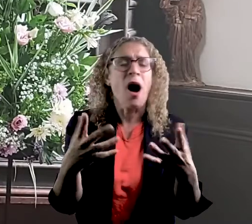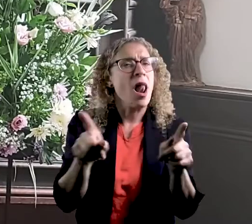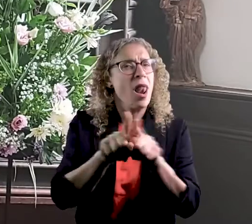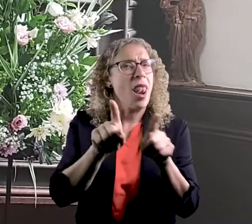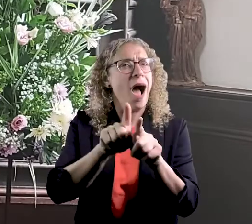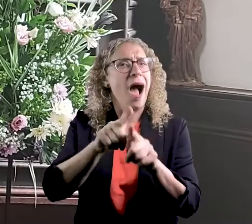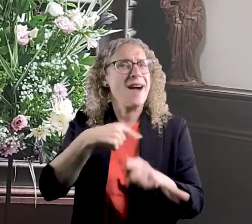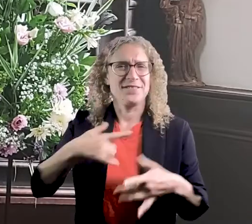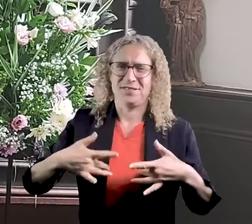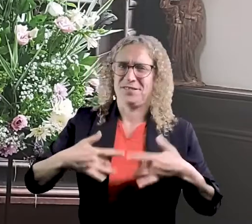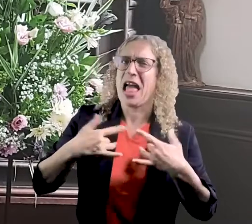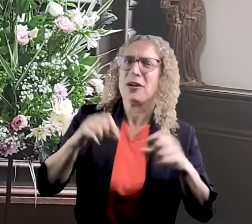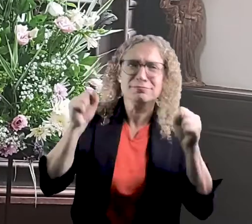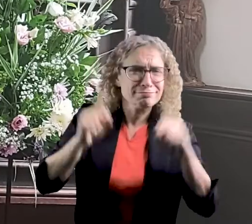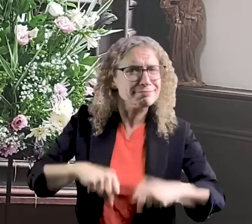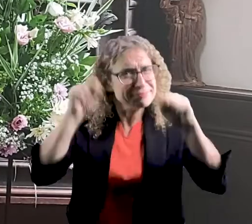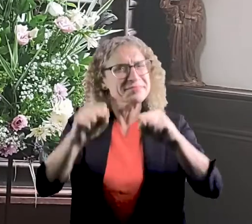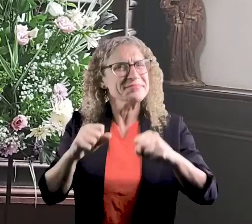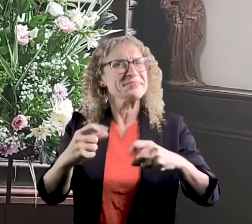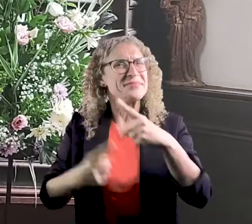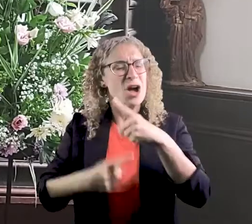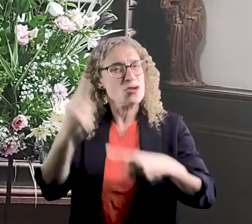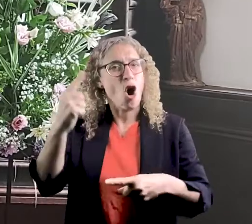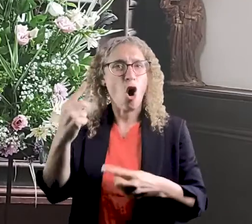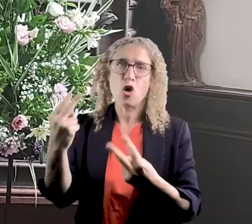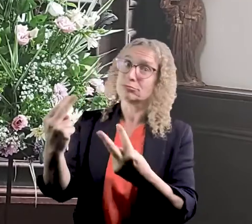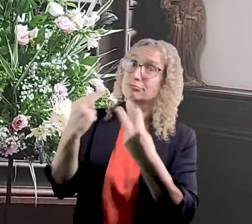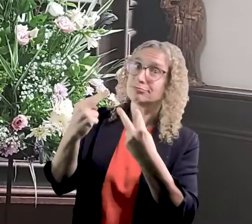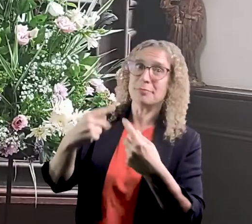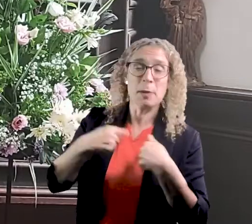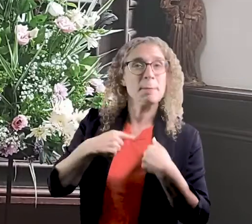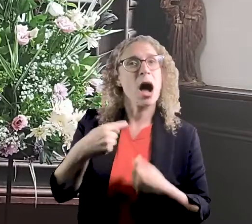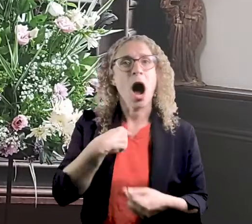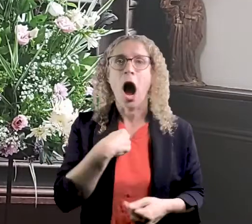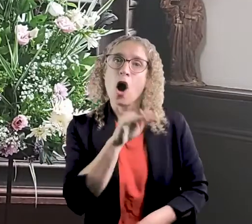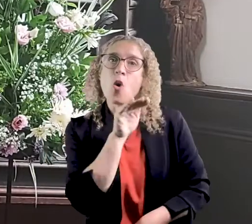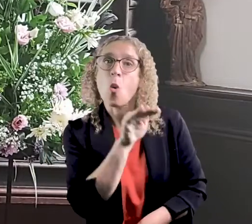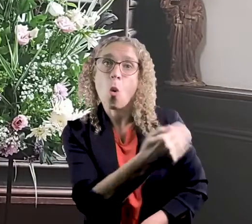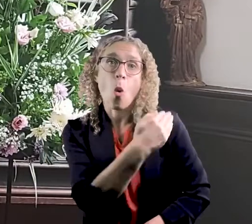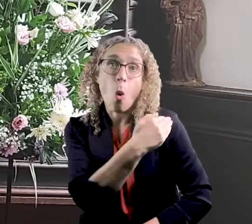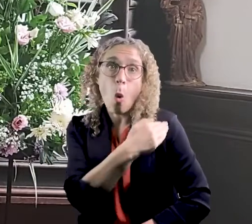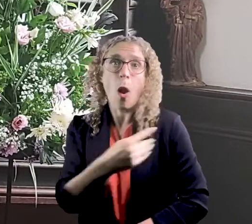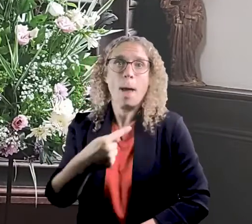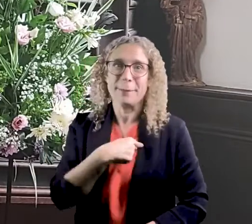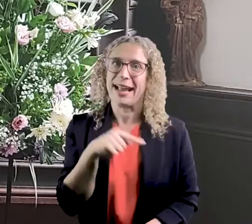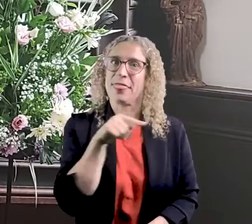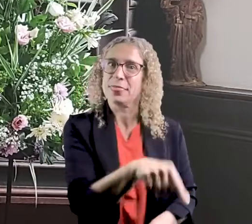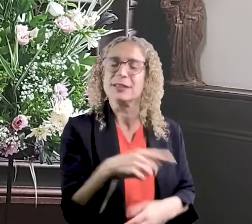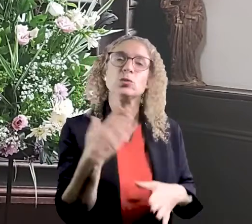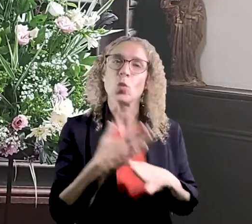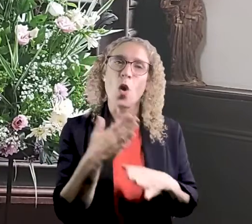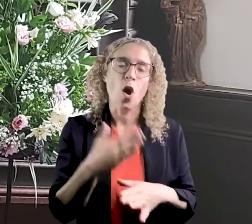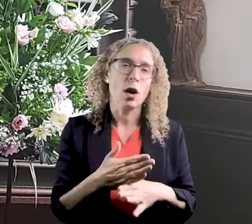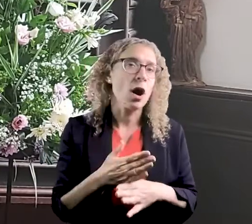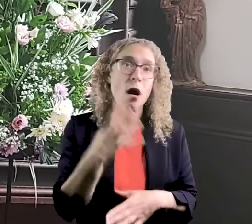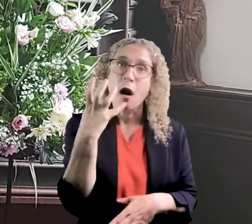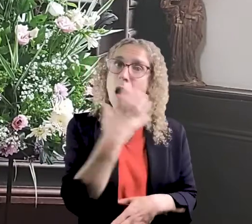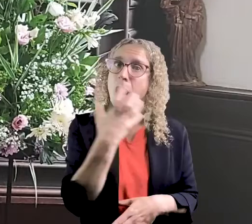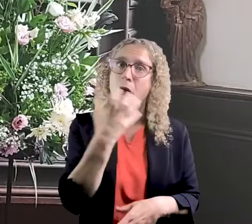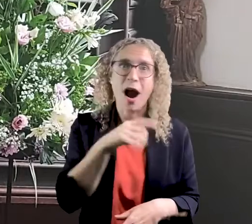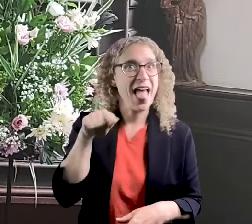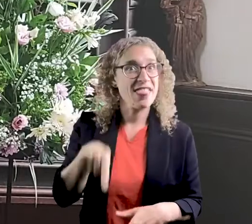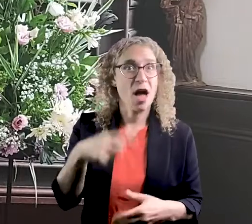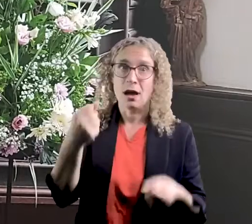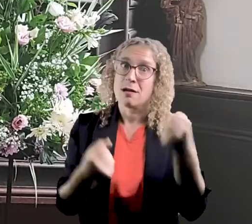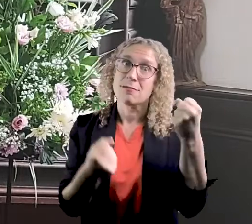seal on the call that God had given me to this work. And it was amazing provision